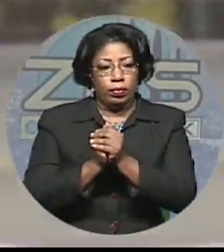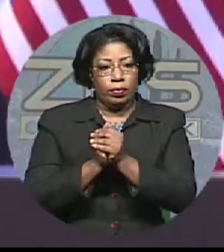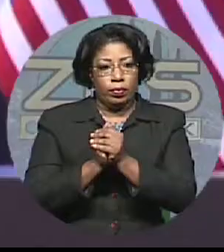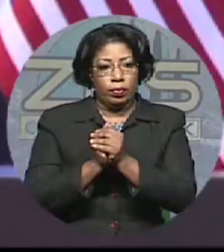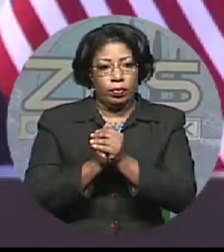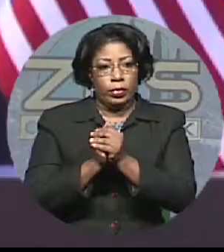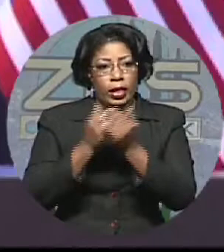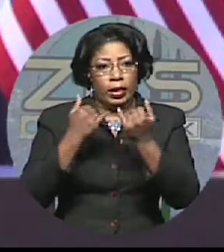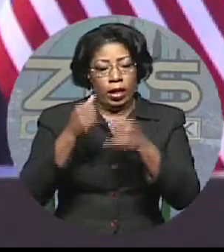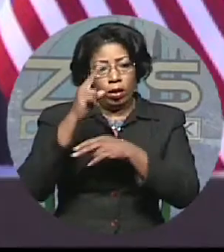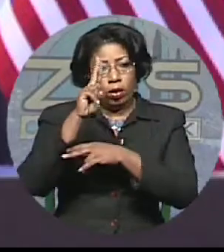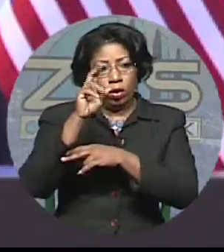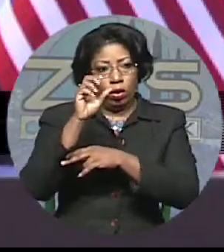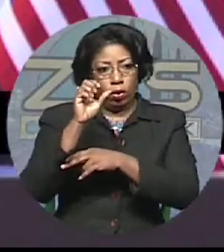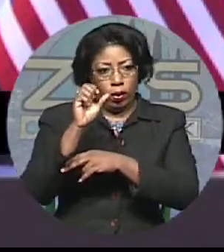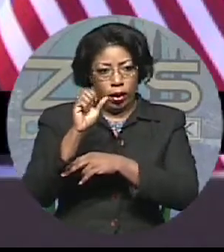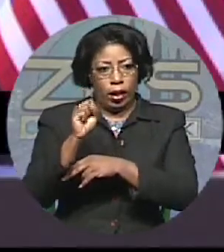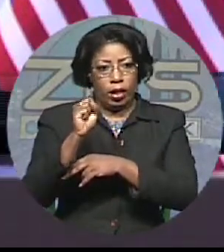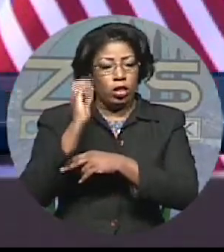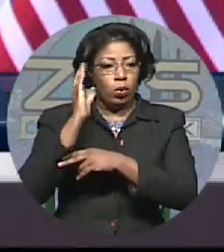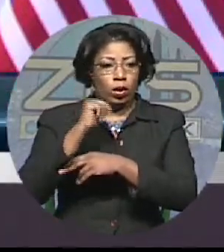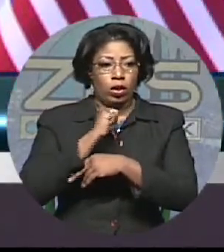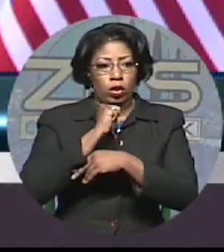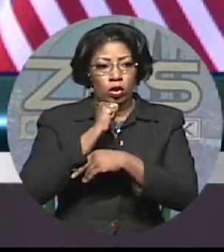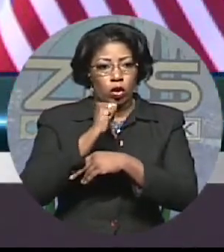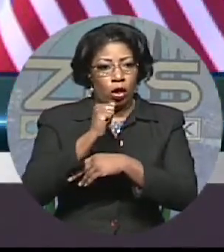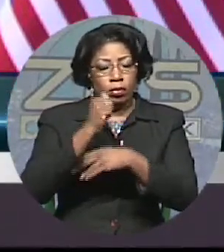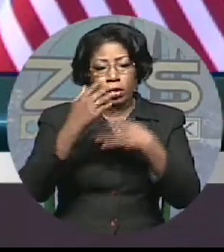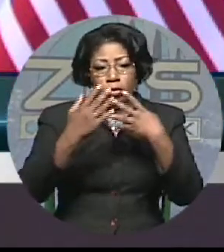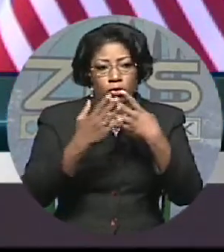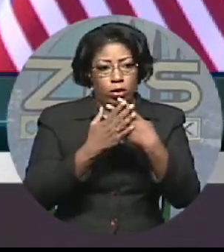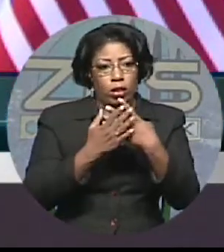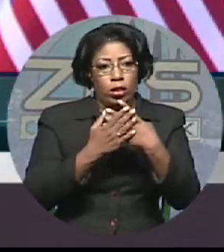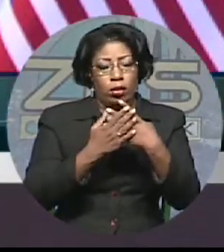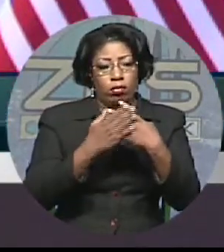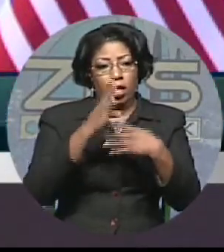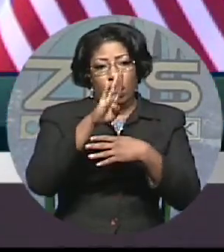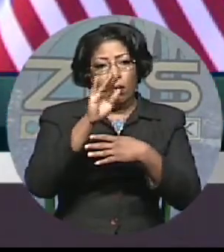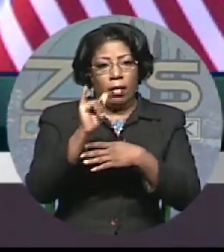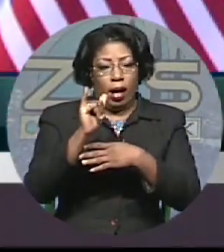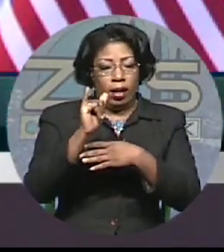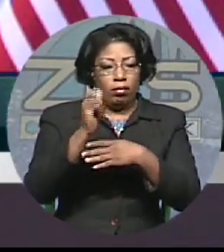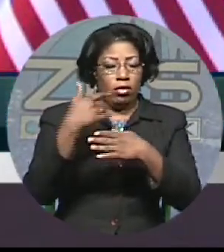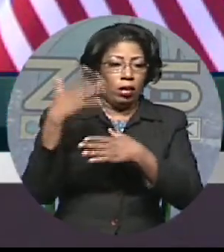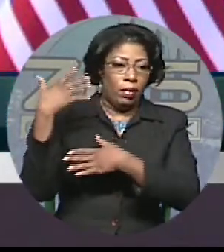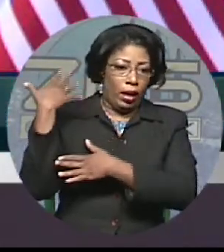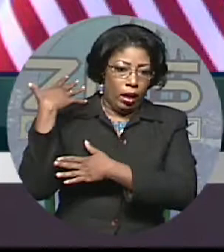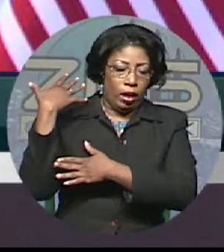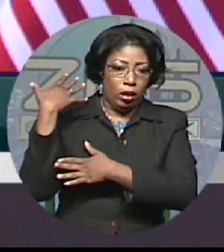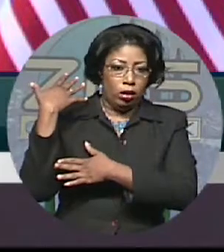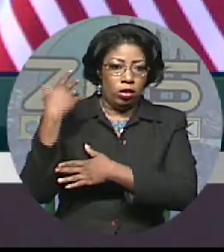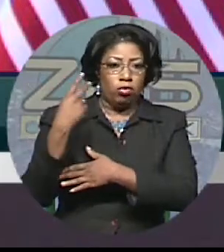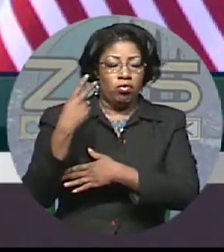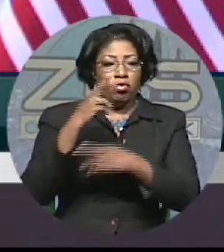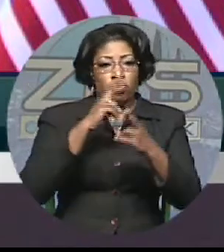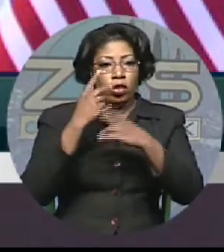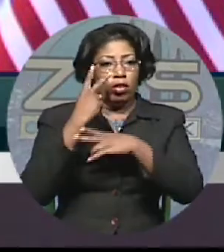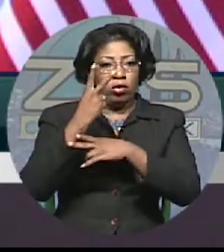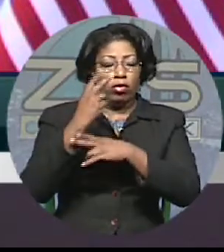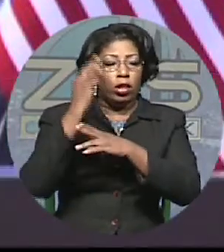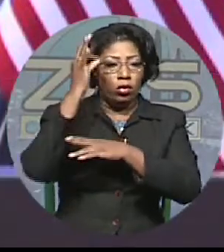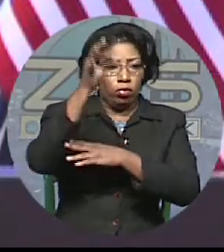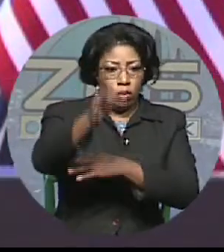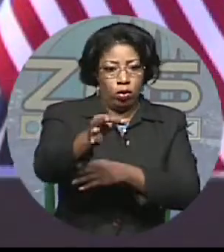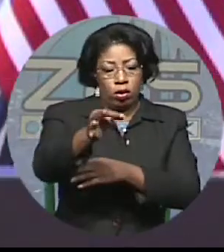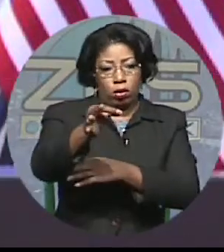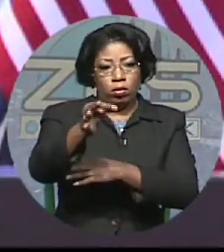The point is, the United States will not be imprisoned by the past. We're looking to the future and